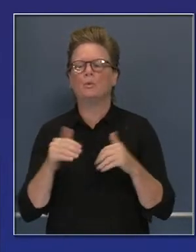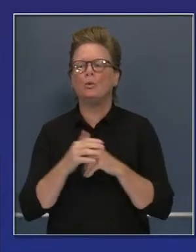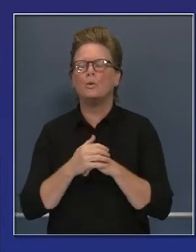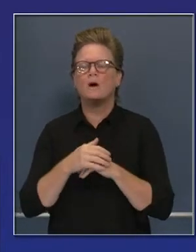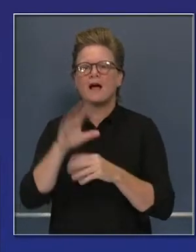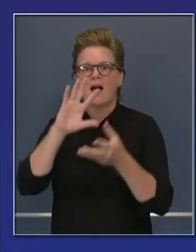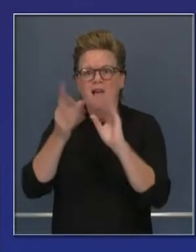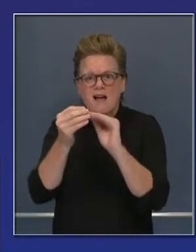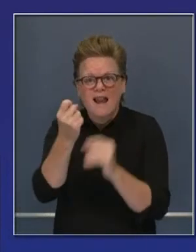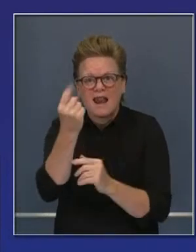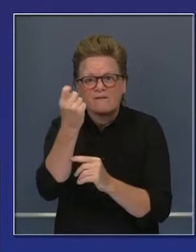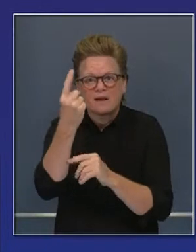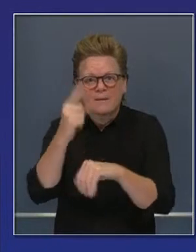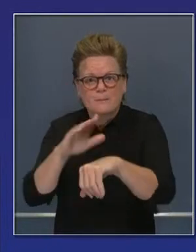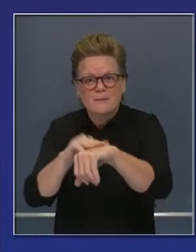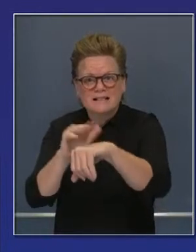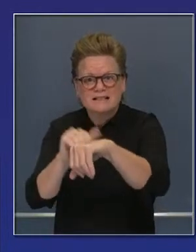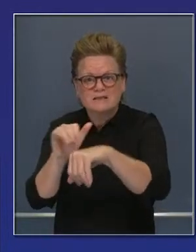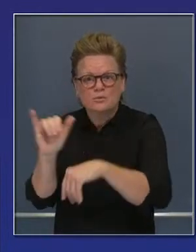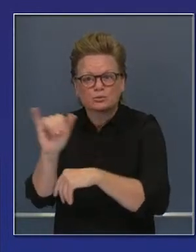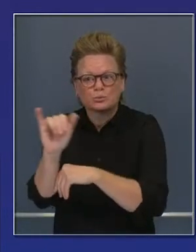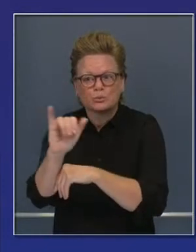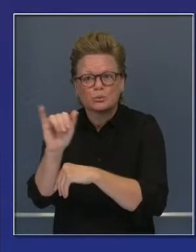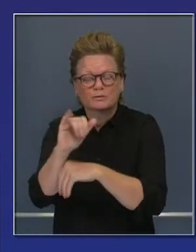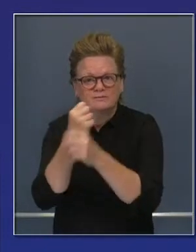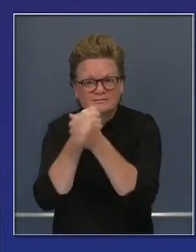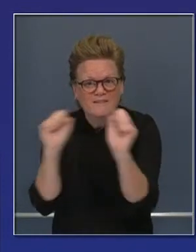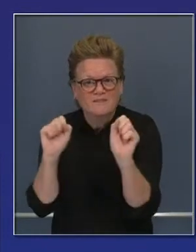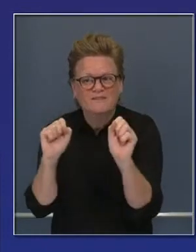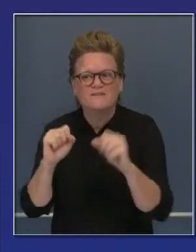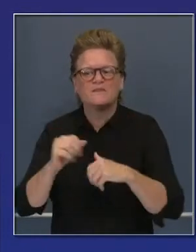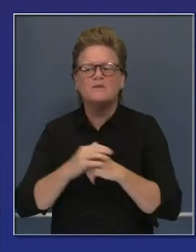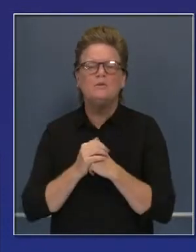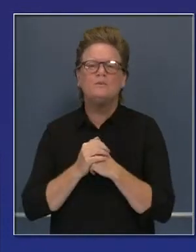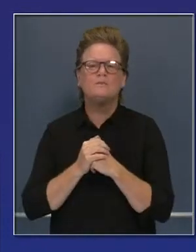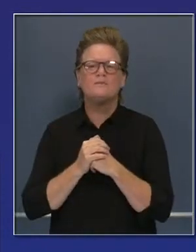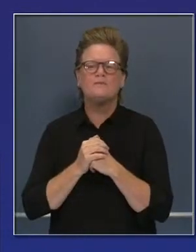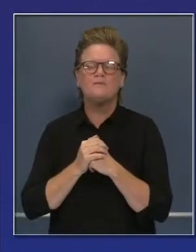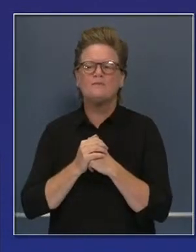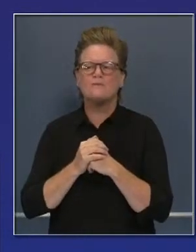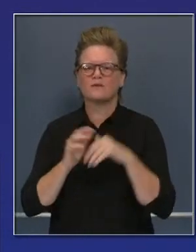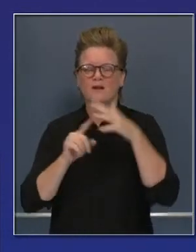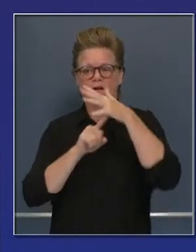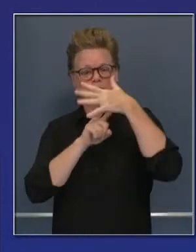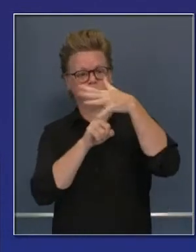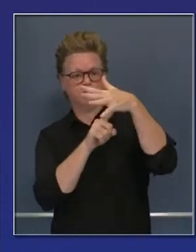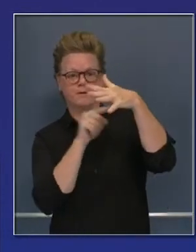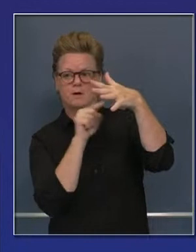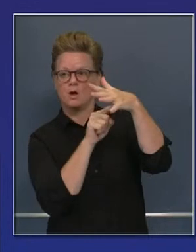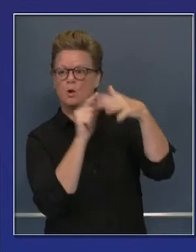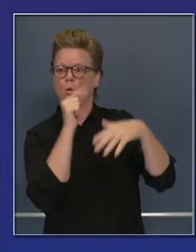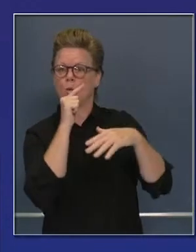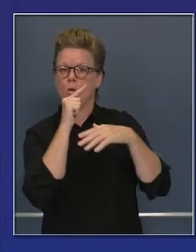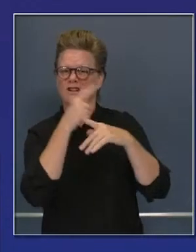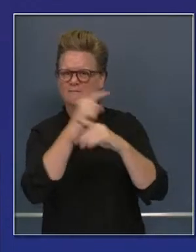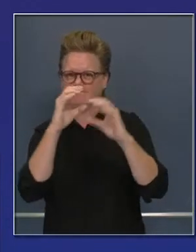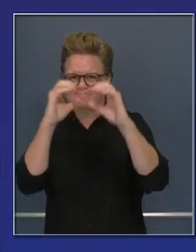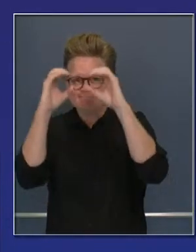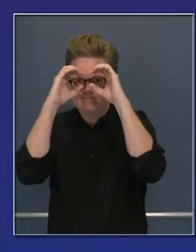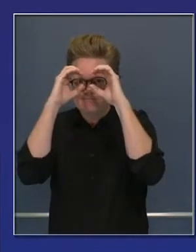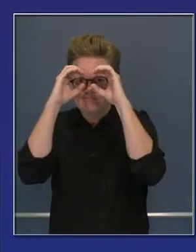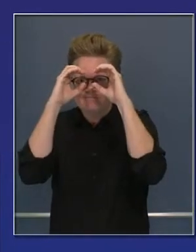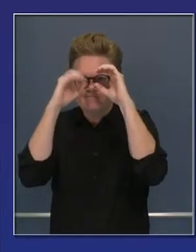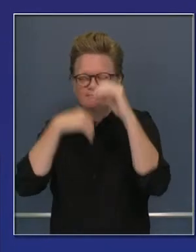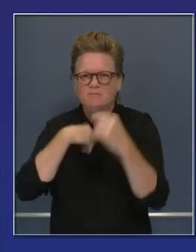were also helped in this rescue. There were night goggles used once those air tankers were no longer in